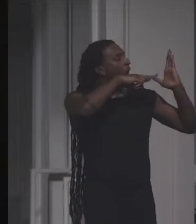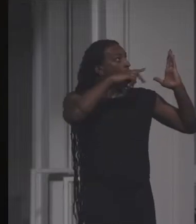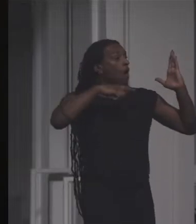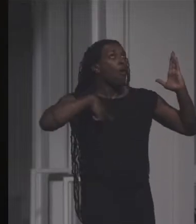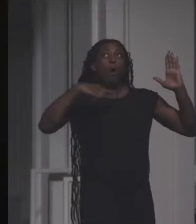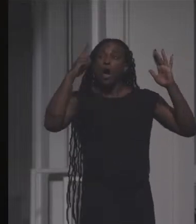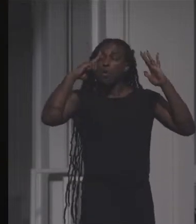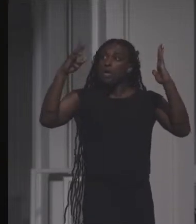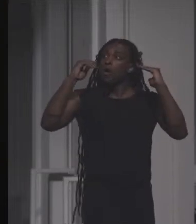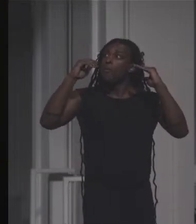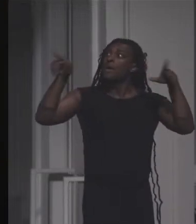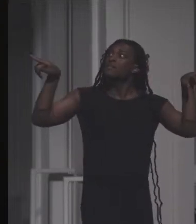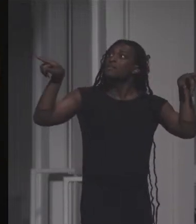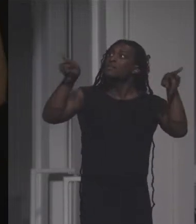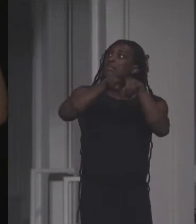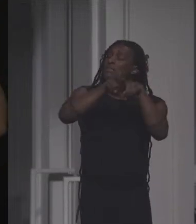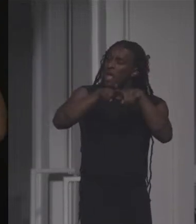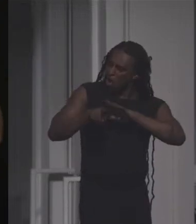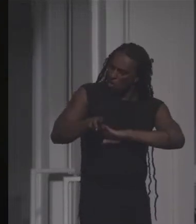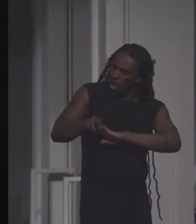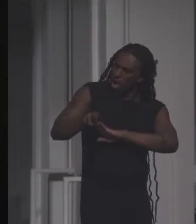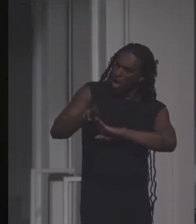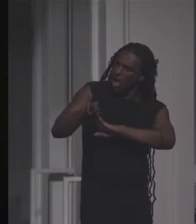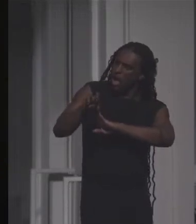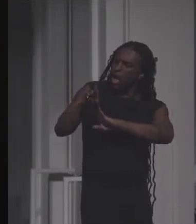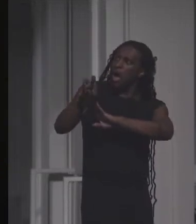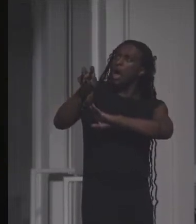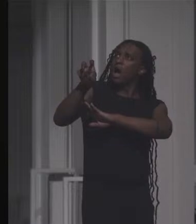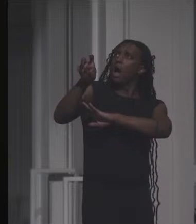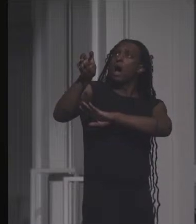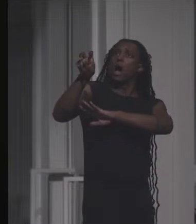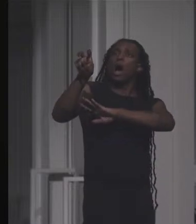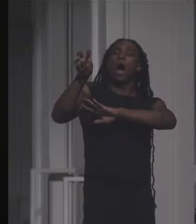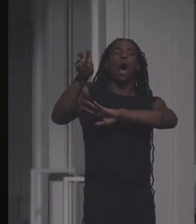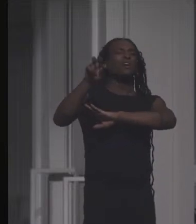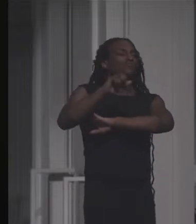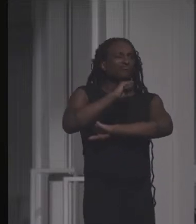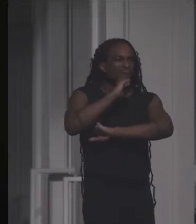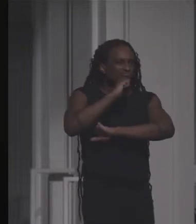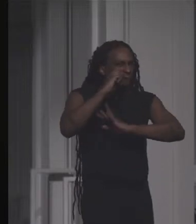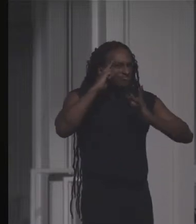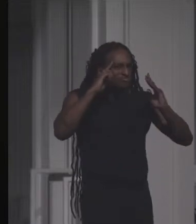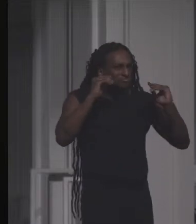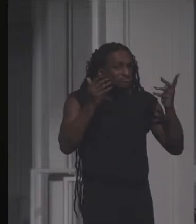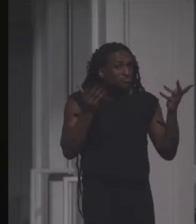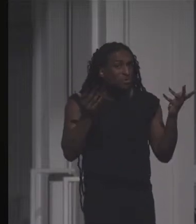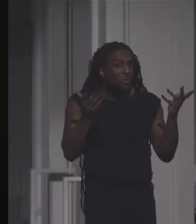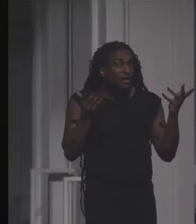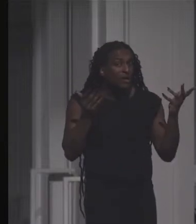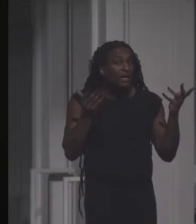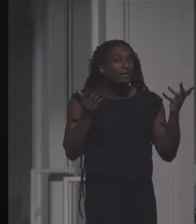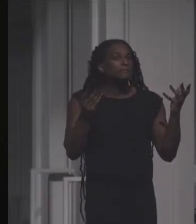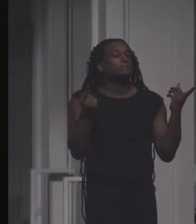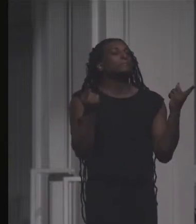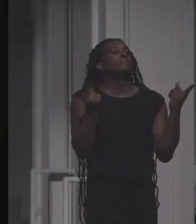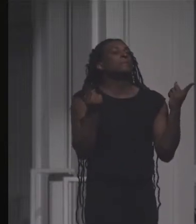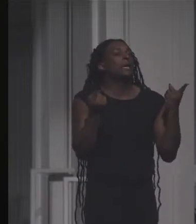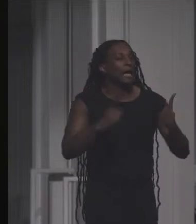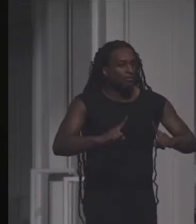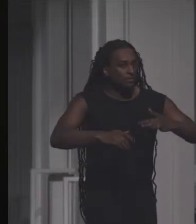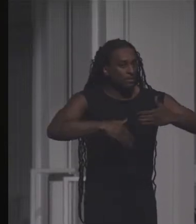the skyline at the top of that great big cliff. But what I hadn't expected was what happened